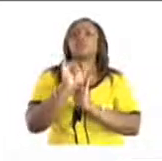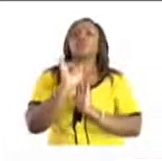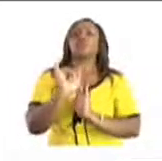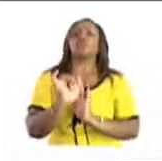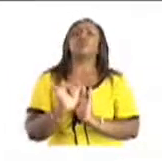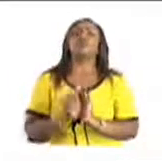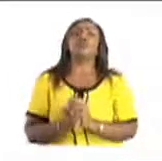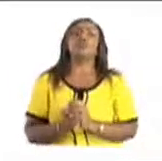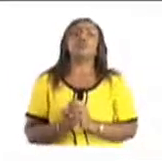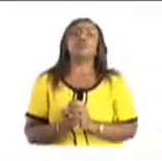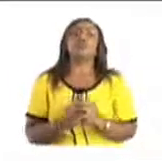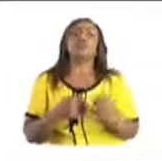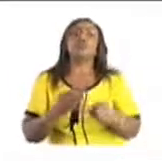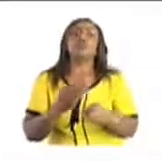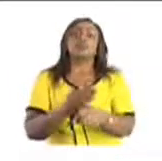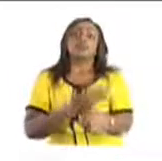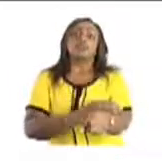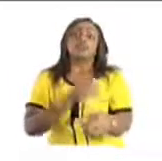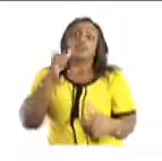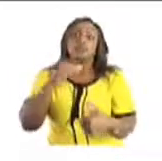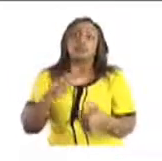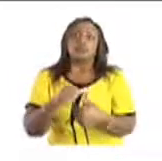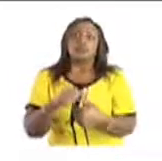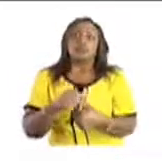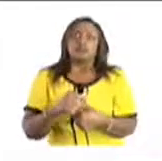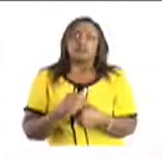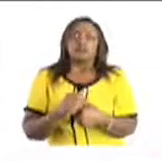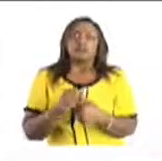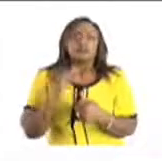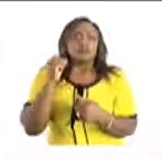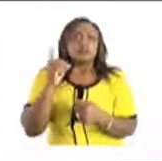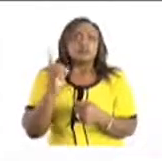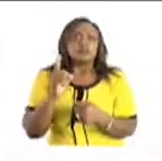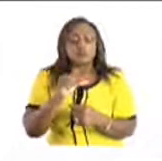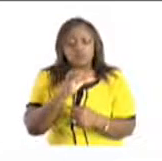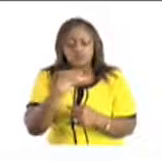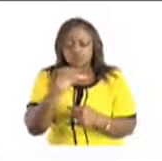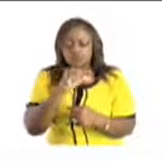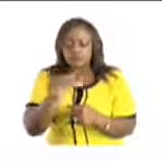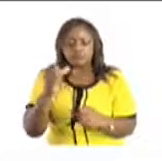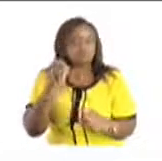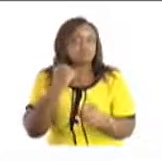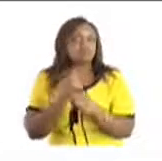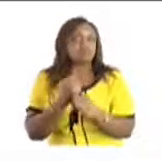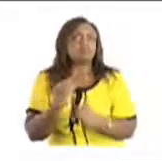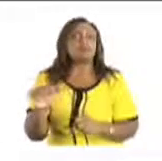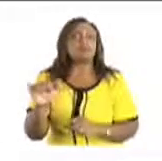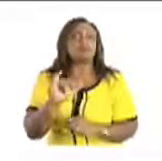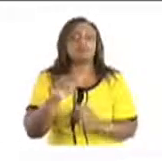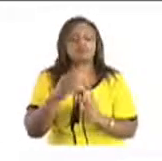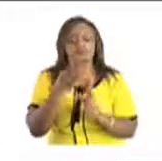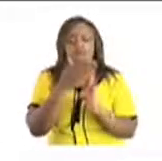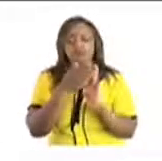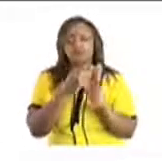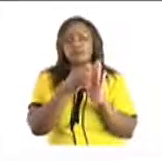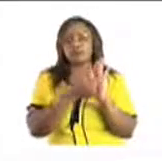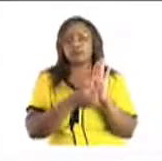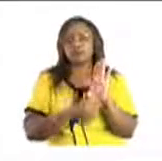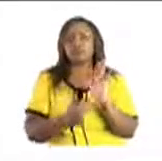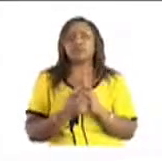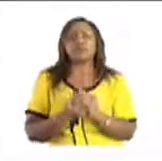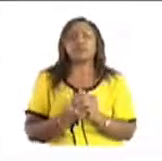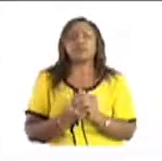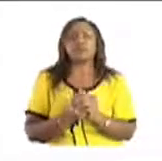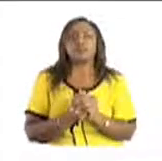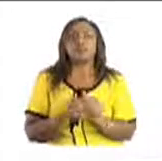Before we start with the lesson, we need to understand some words that we will use during the lesson. The